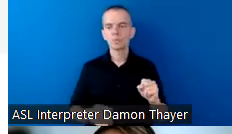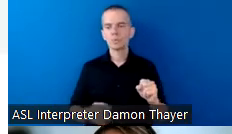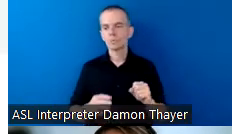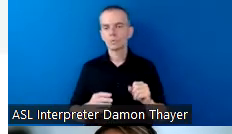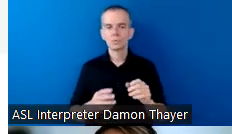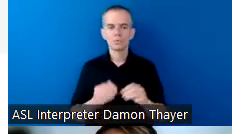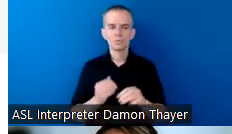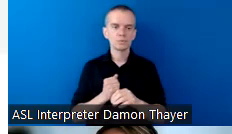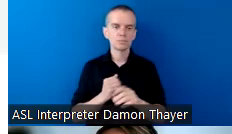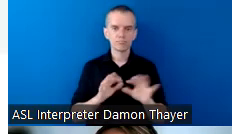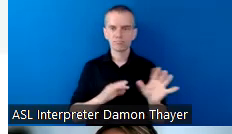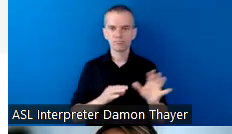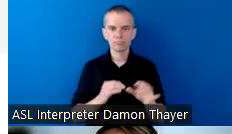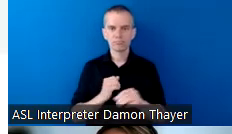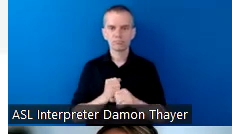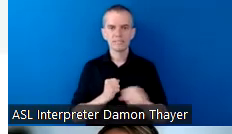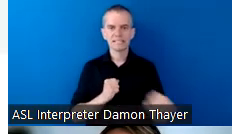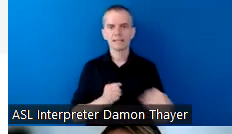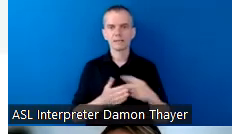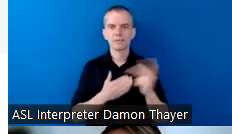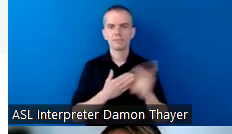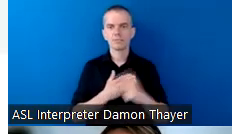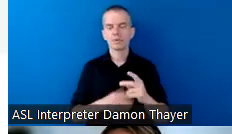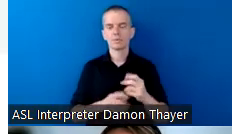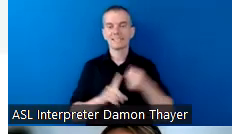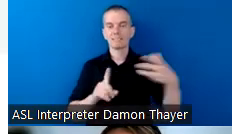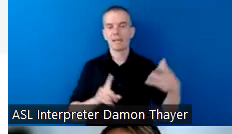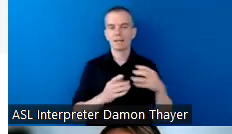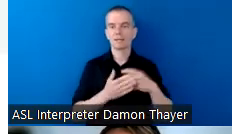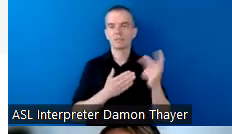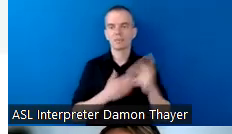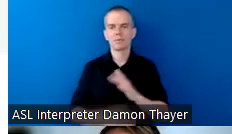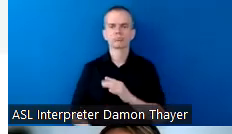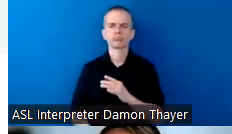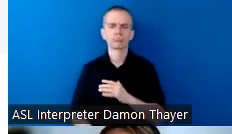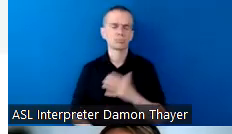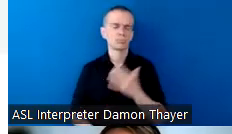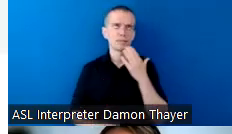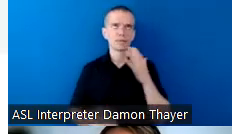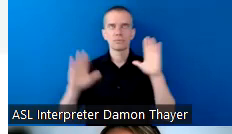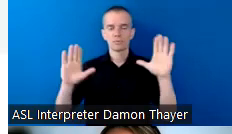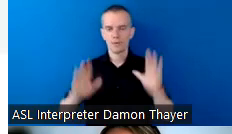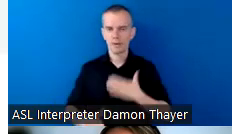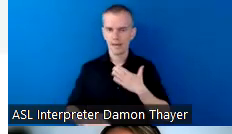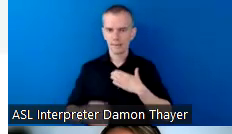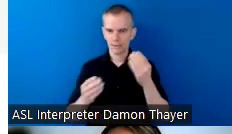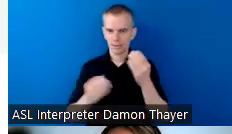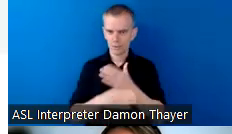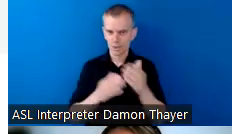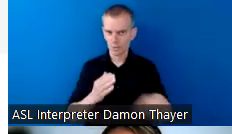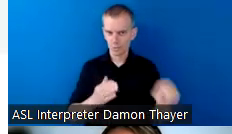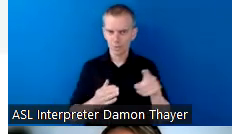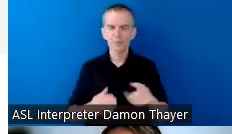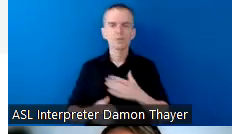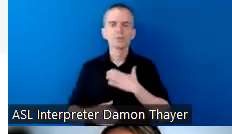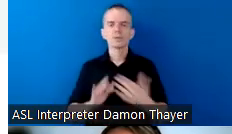us. Extending the program is really a huge news for us, and we're really happy to share with you. So please reach